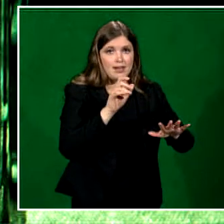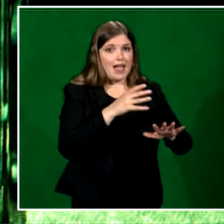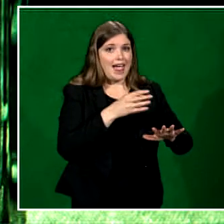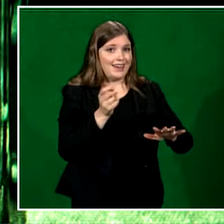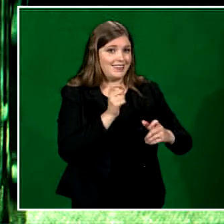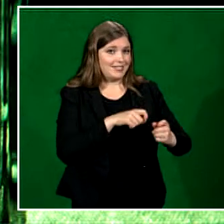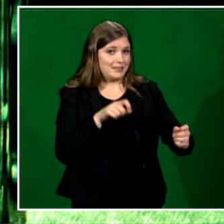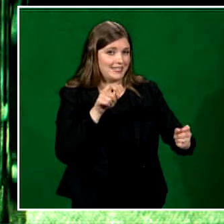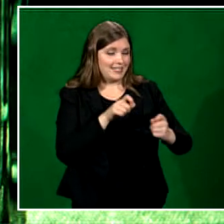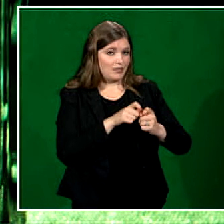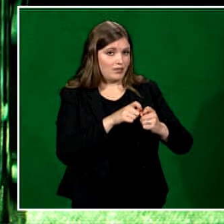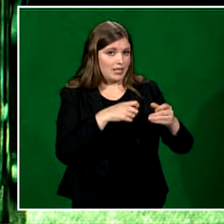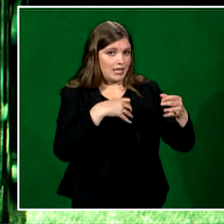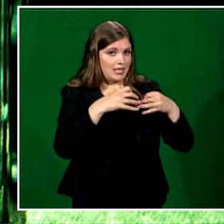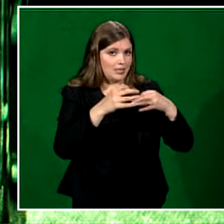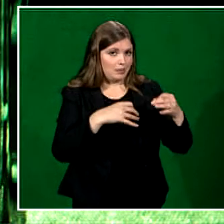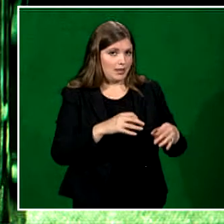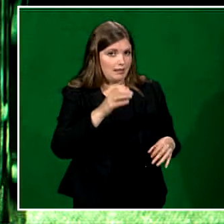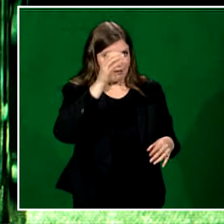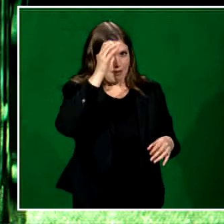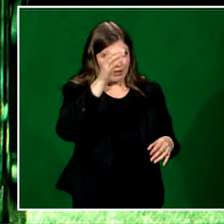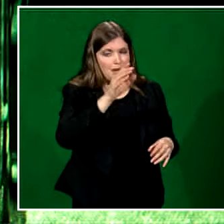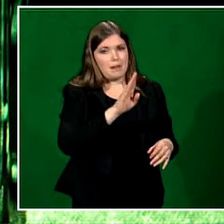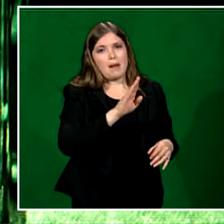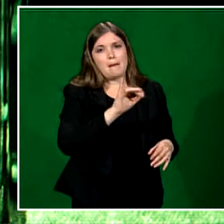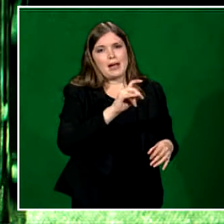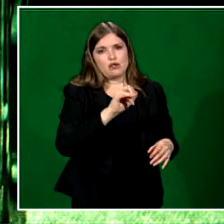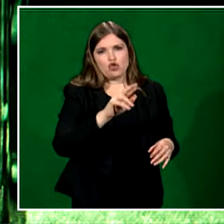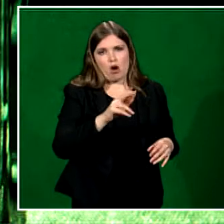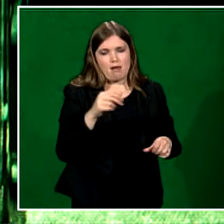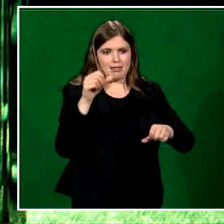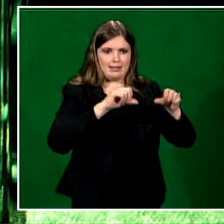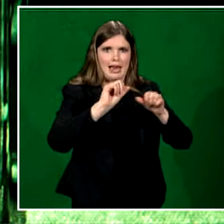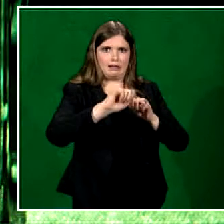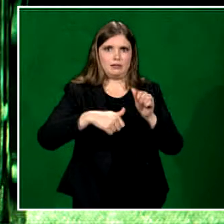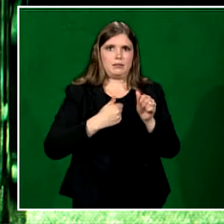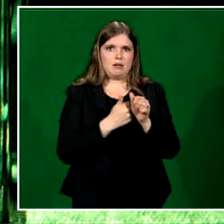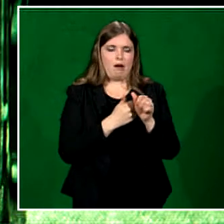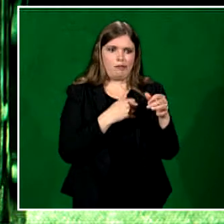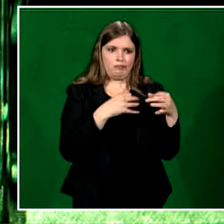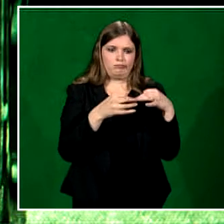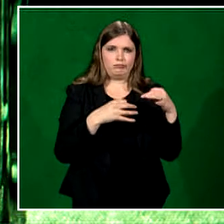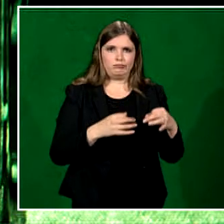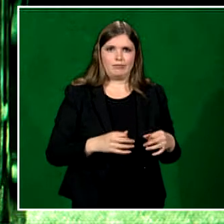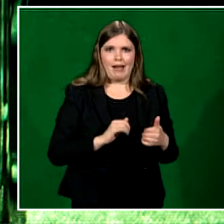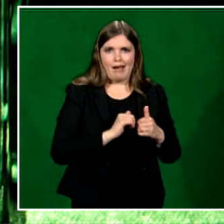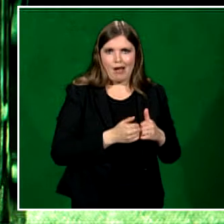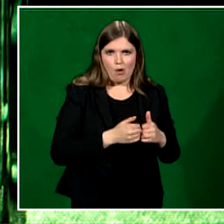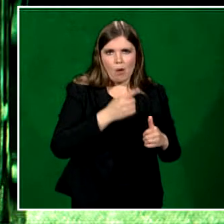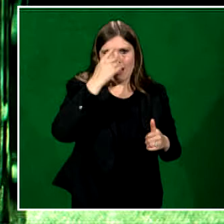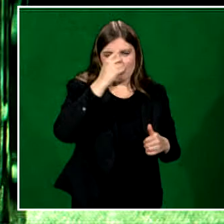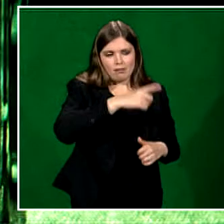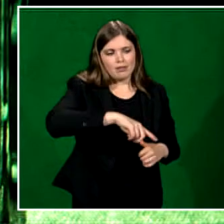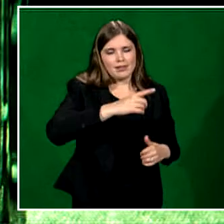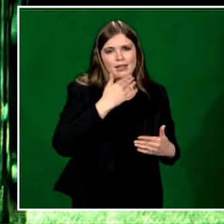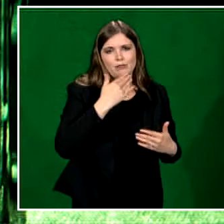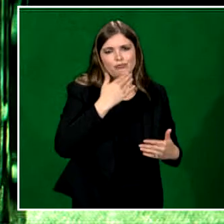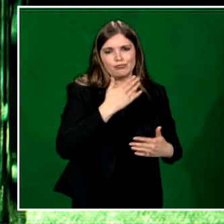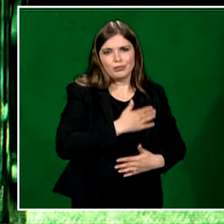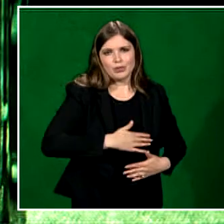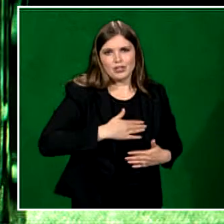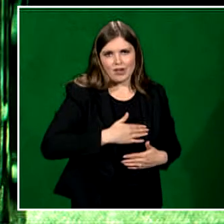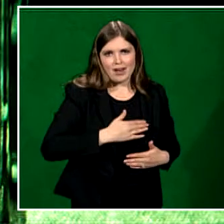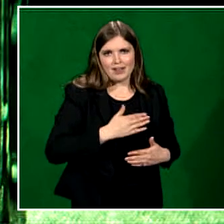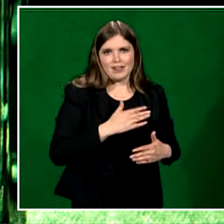explaining the concept of biochar or the science behind the biochar, they will appreciate and use